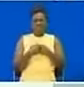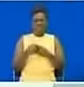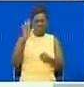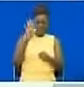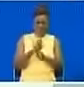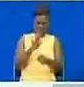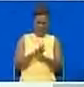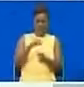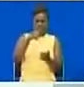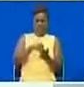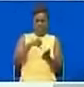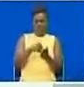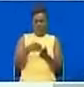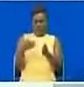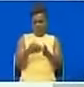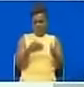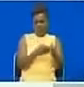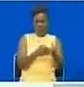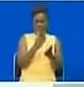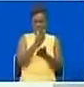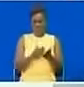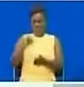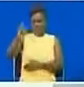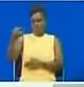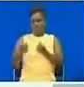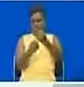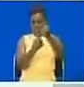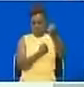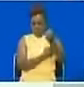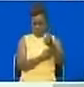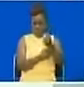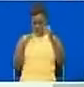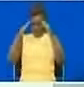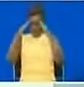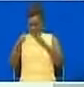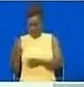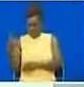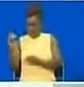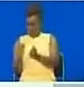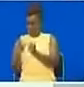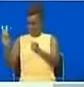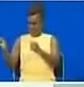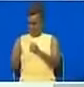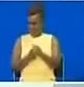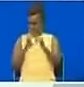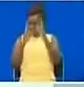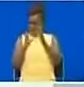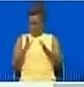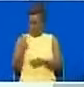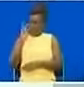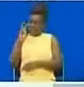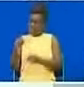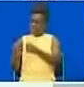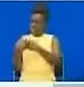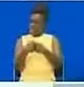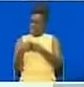including resistance from some Jubilee supporters. On this week's edition of Spotlight 2017, KTN's Chris Thairu looks at the challenges that the